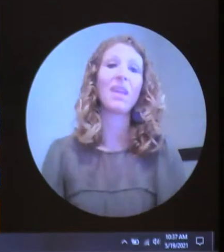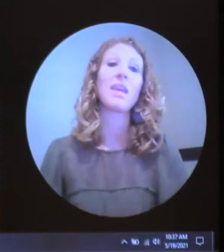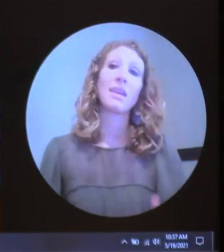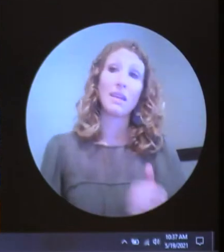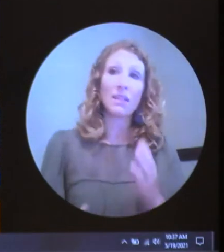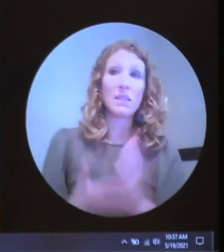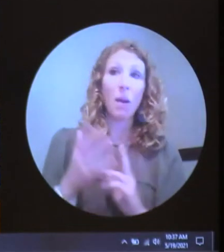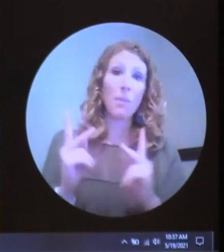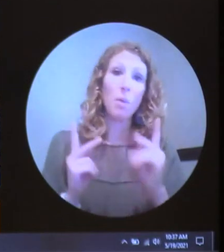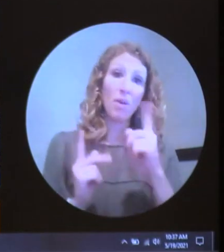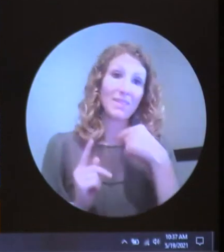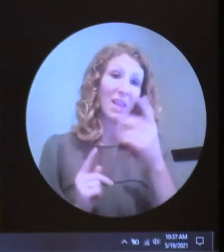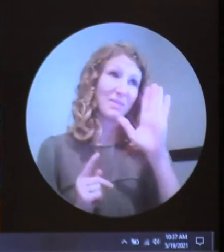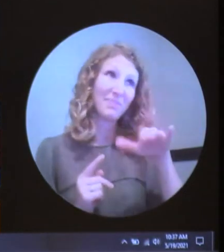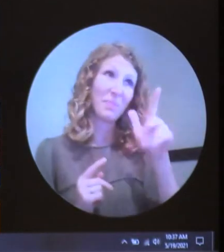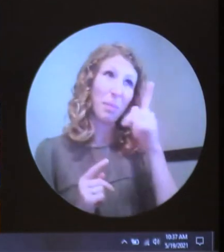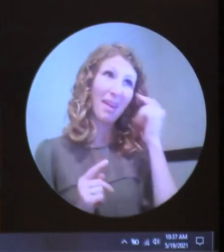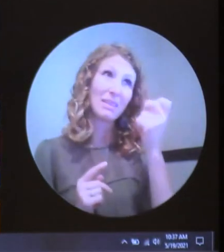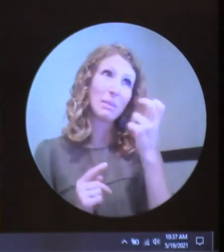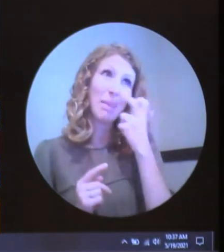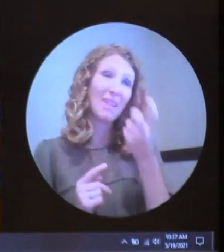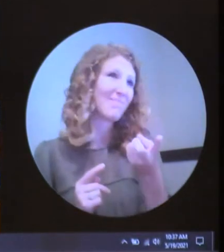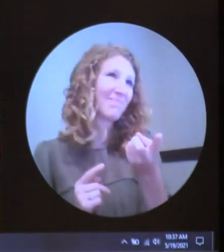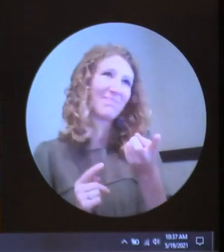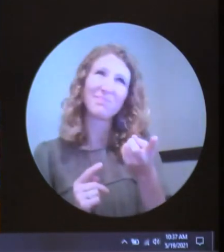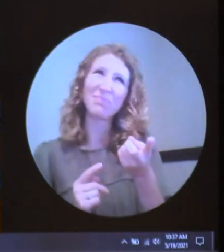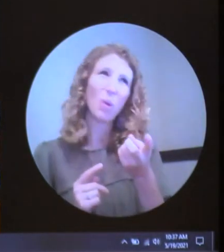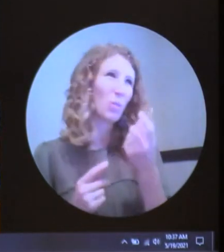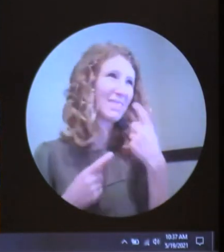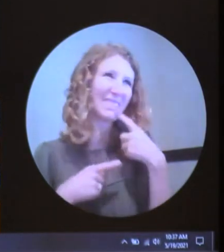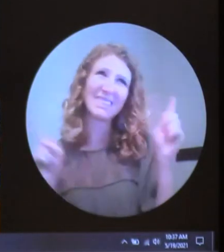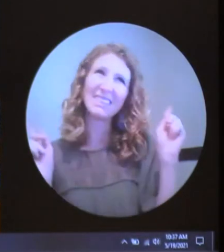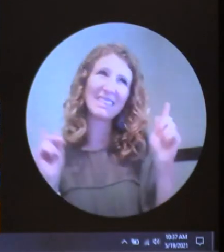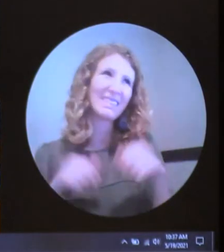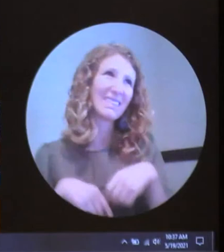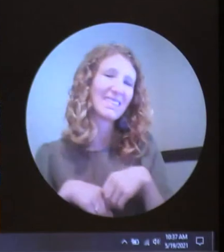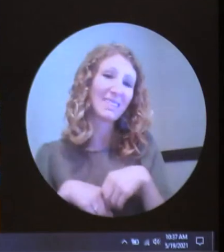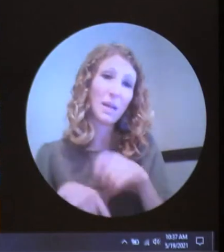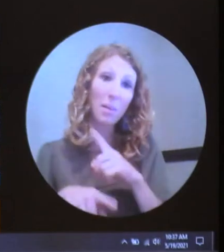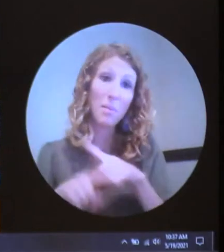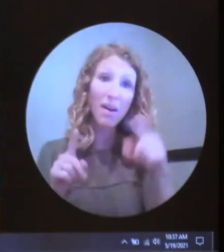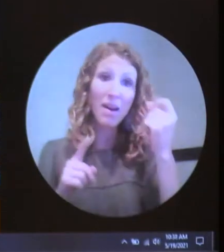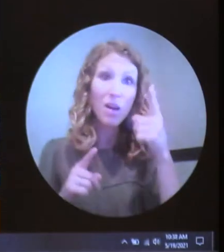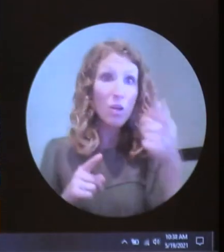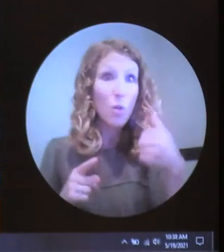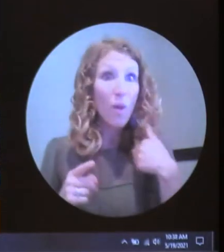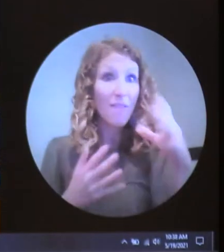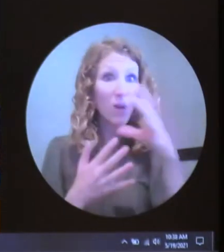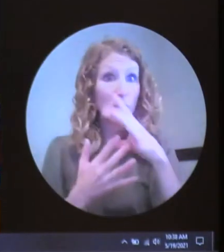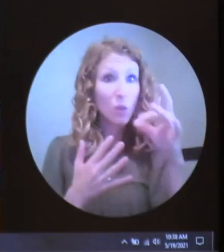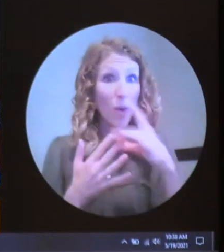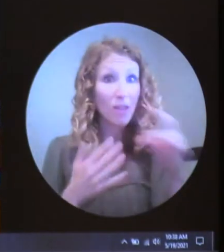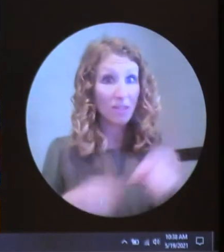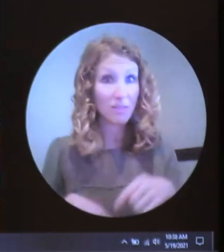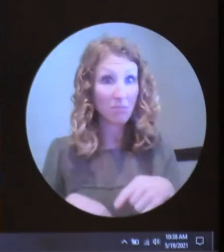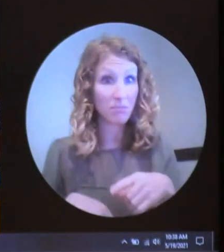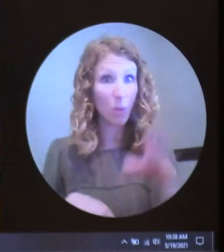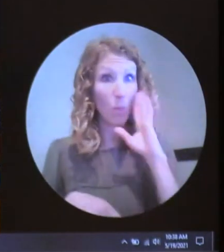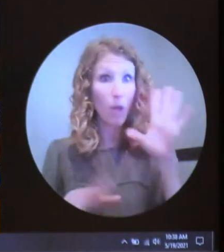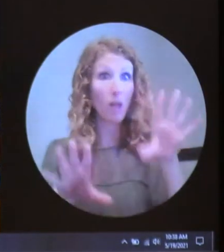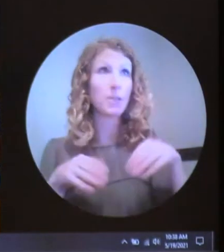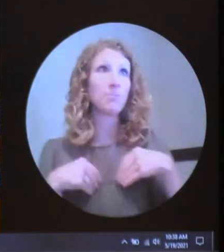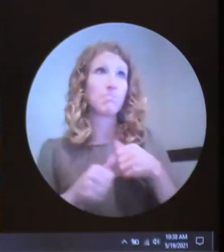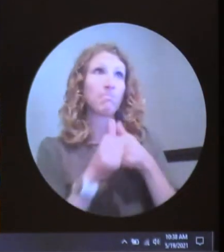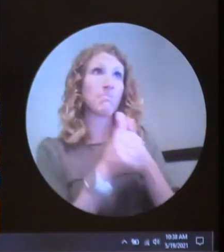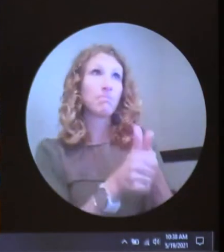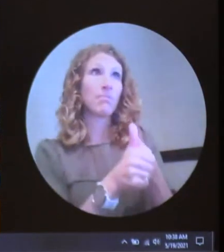you won't succeed. You have a choice, however. Will you live according to their standards, or will you choose